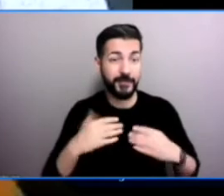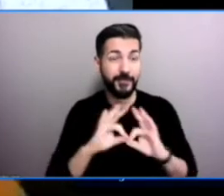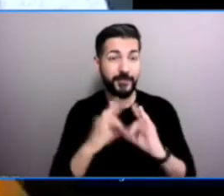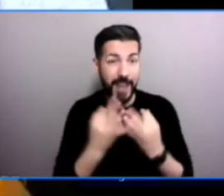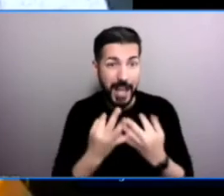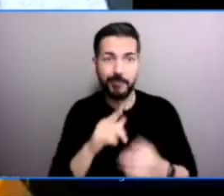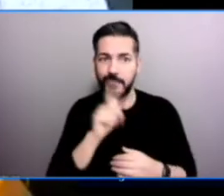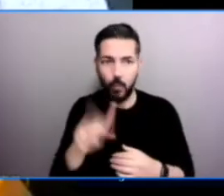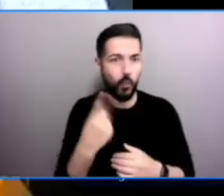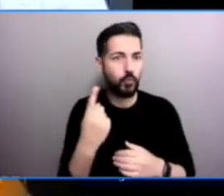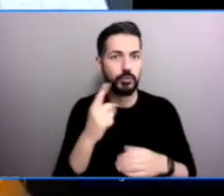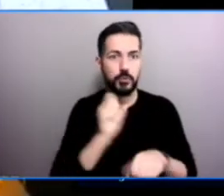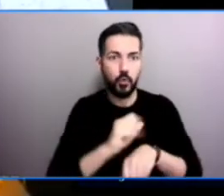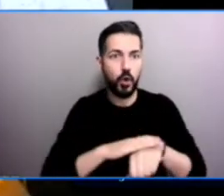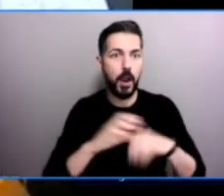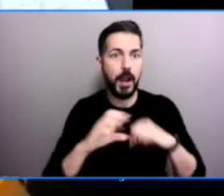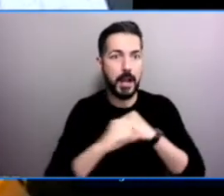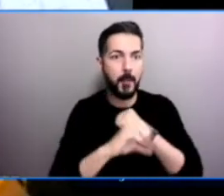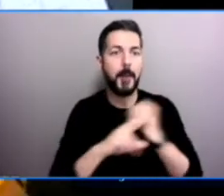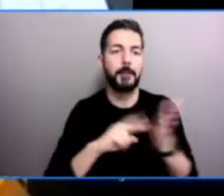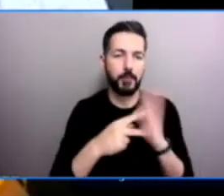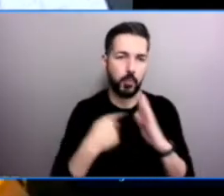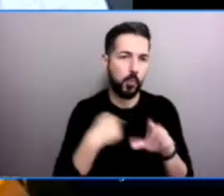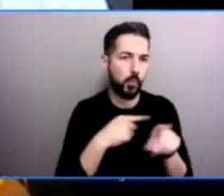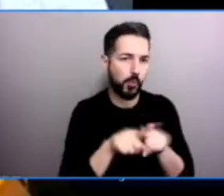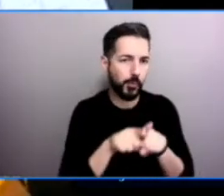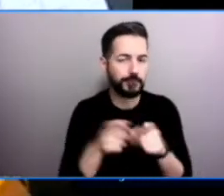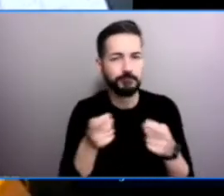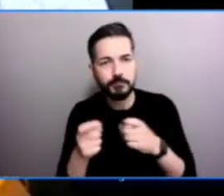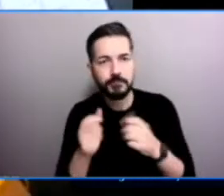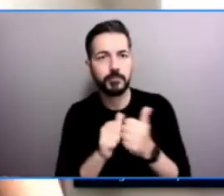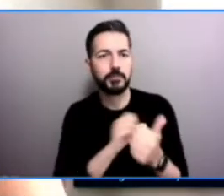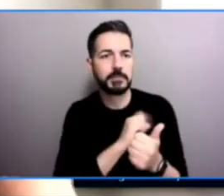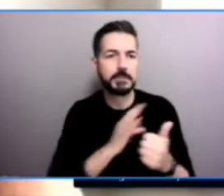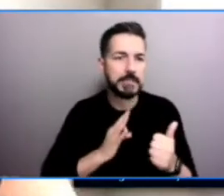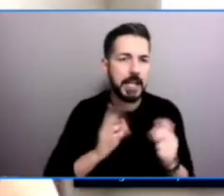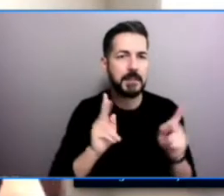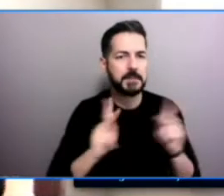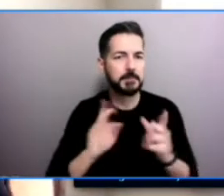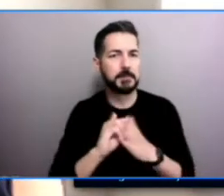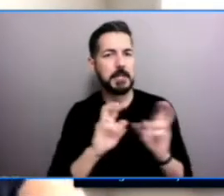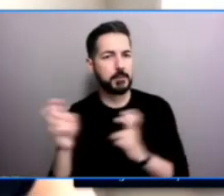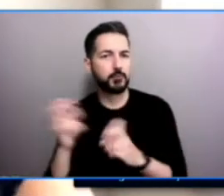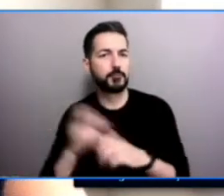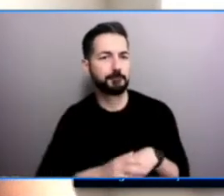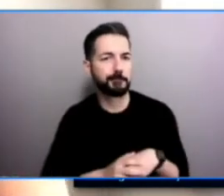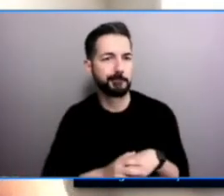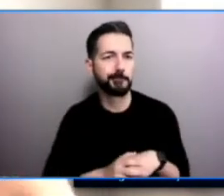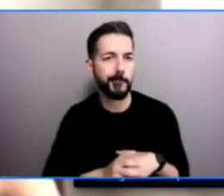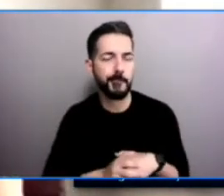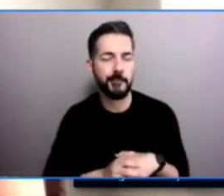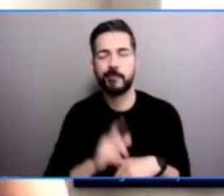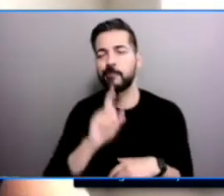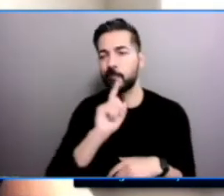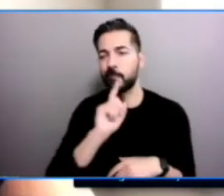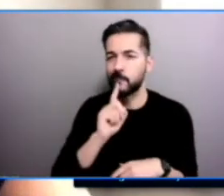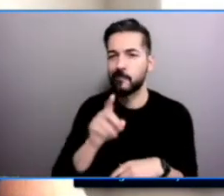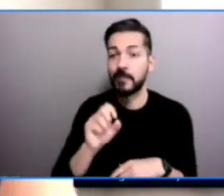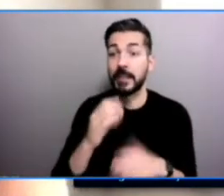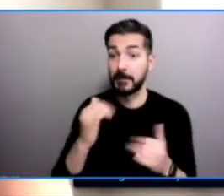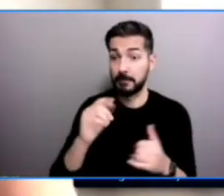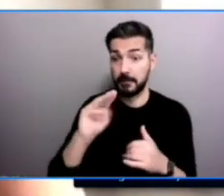early on, because Louisiana was a state that was heavily hit. Early last spring, we switched to doing a lot of digital outreach